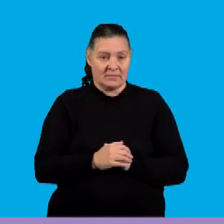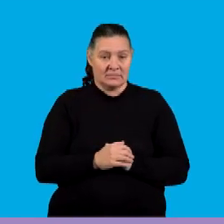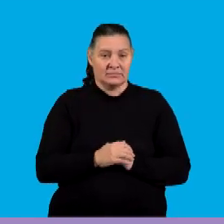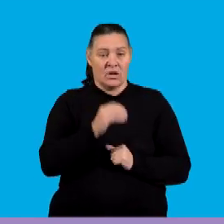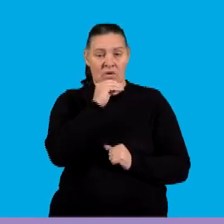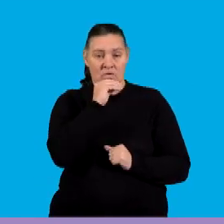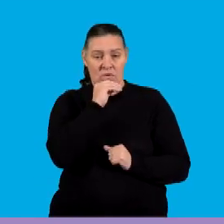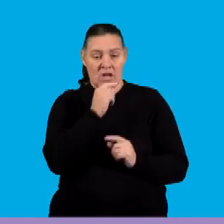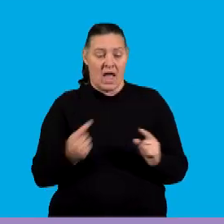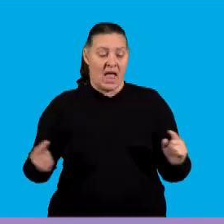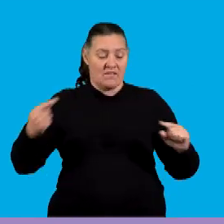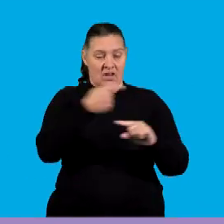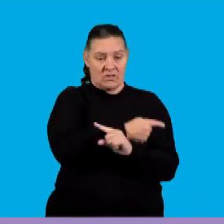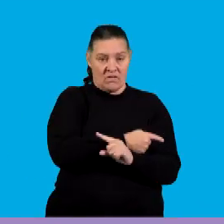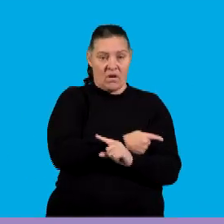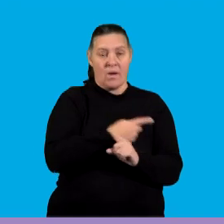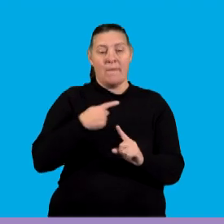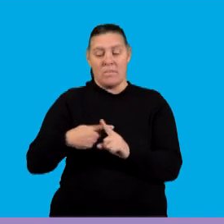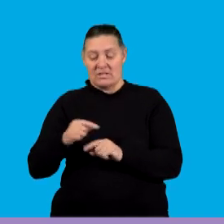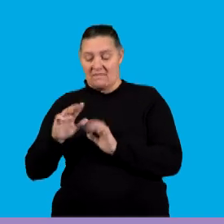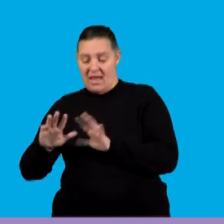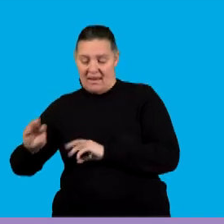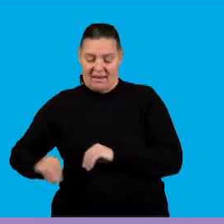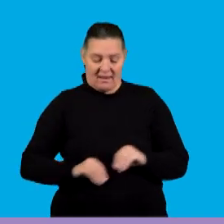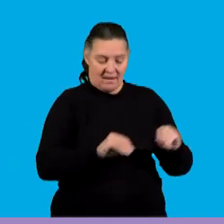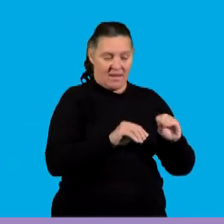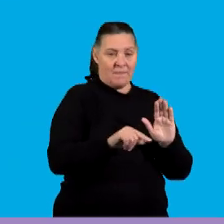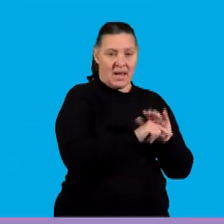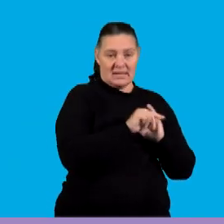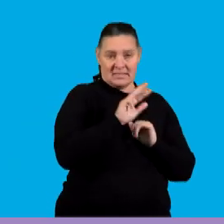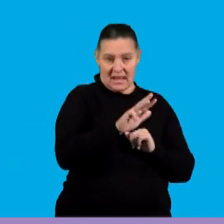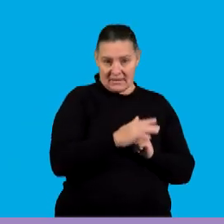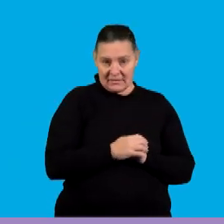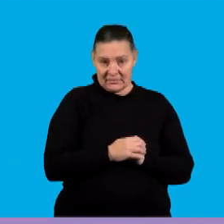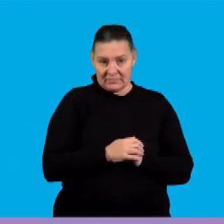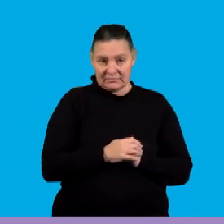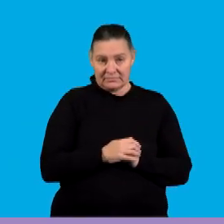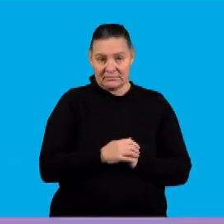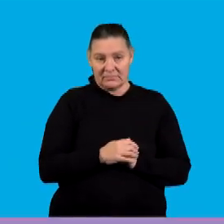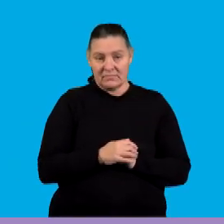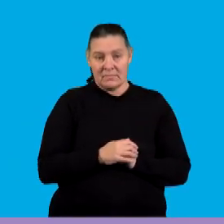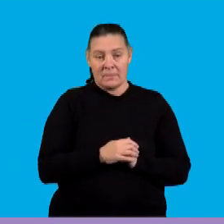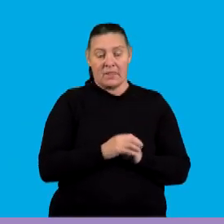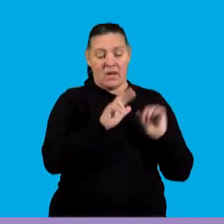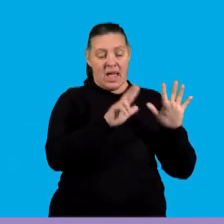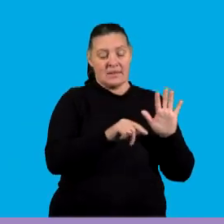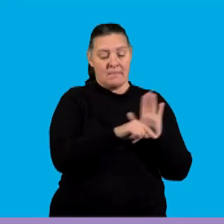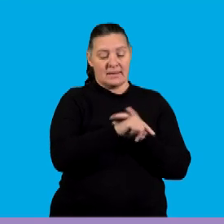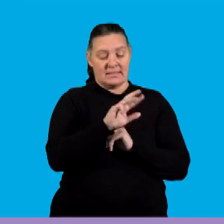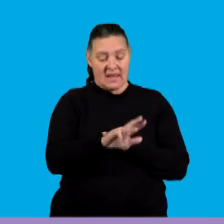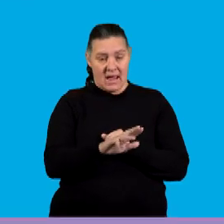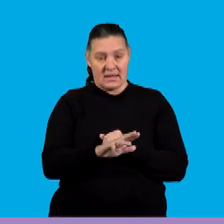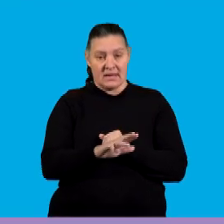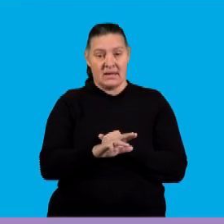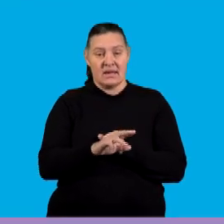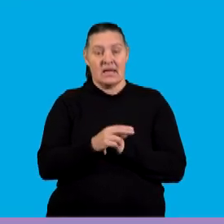the additive inverse of a positive 9 to get the value of c. So that is 8 minus 9, and we can see there